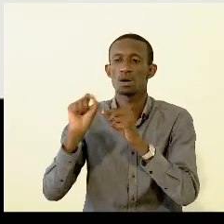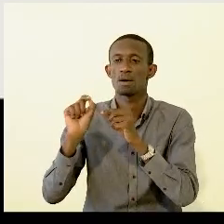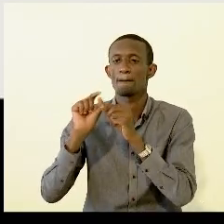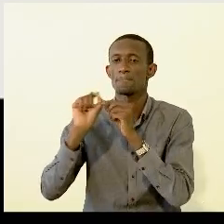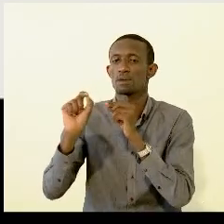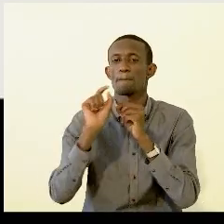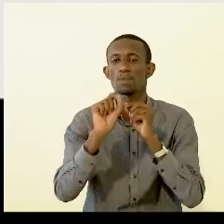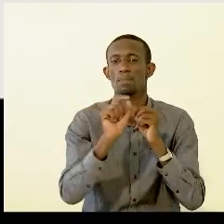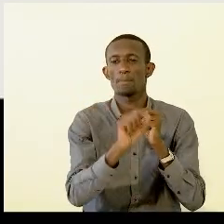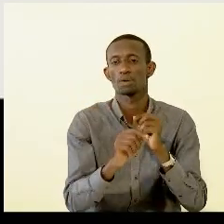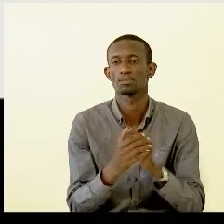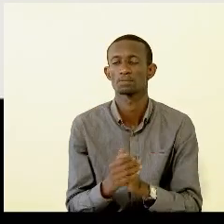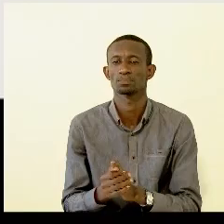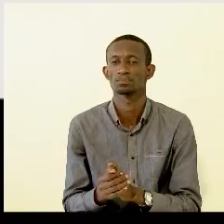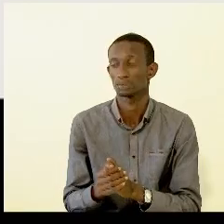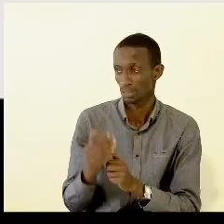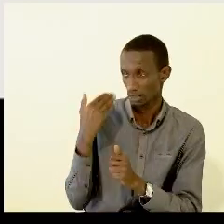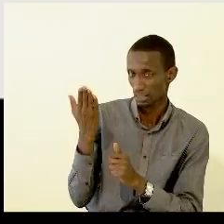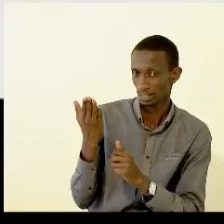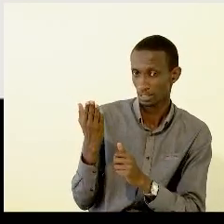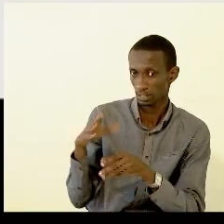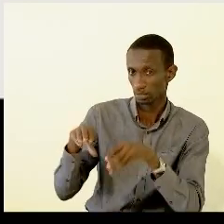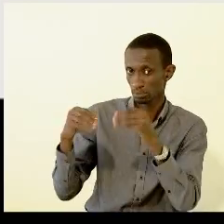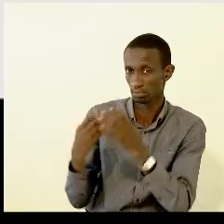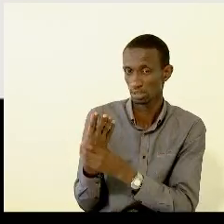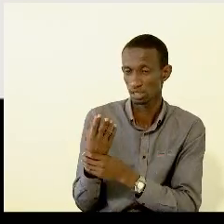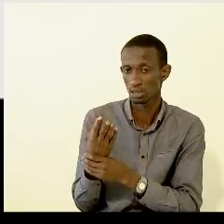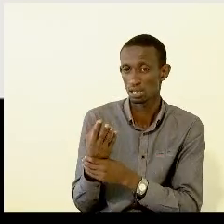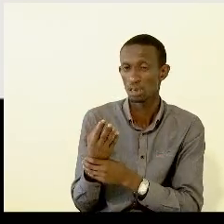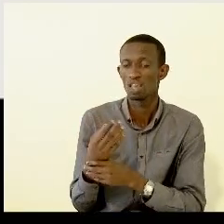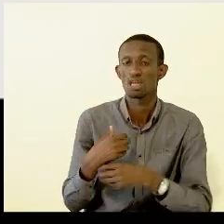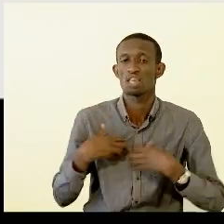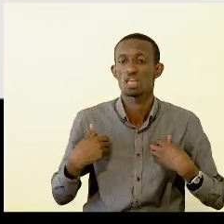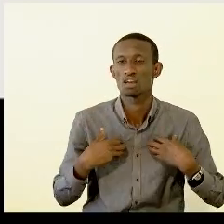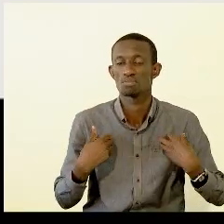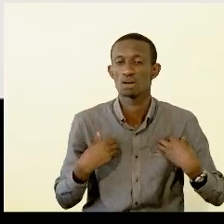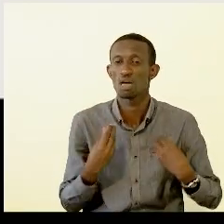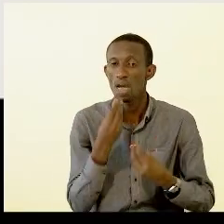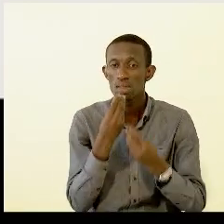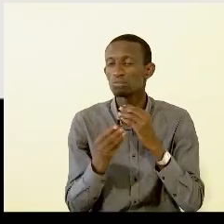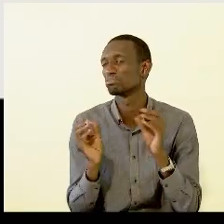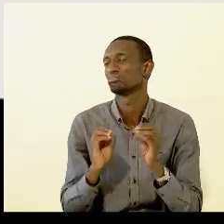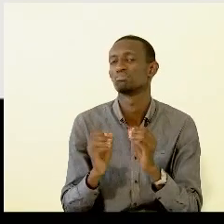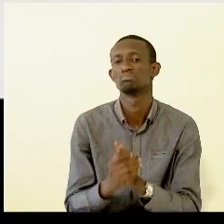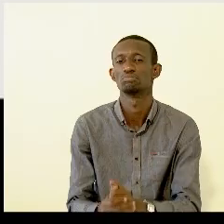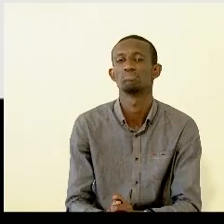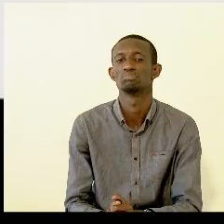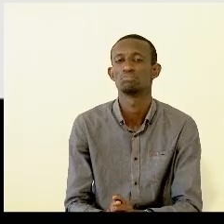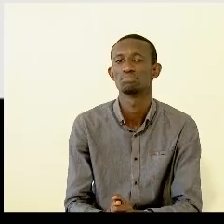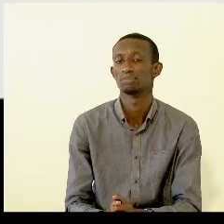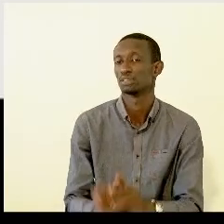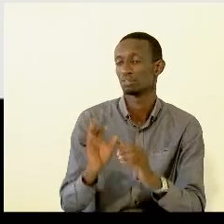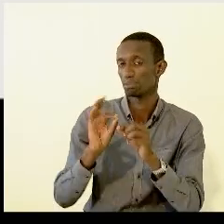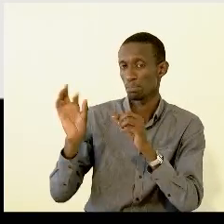that this plant is not eaten by herbivores. That means when these spines